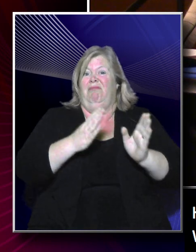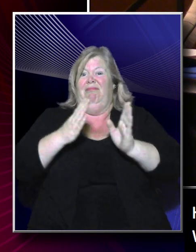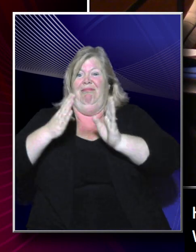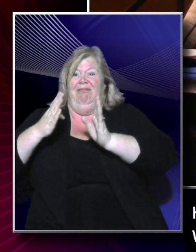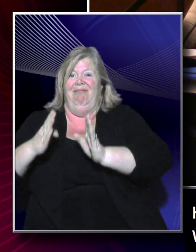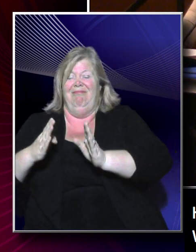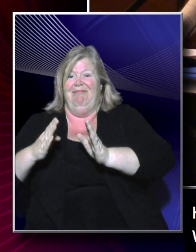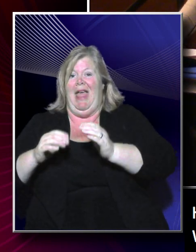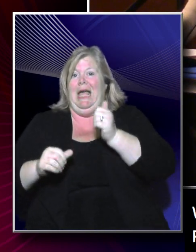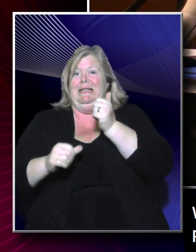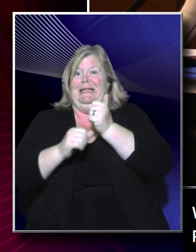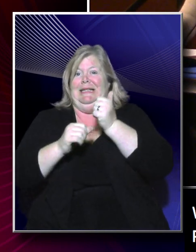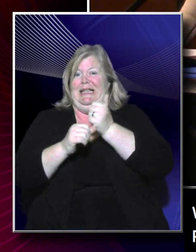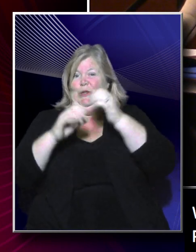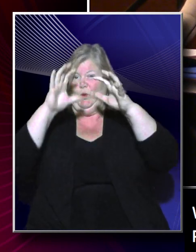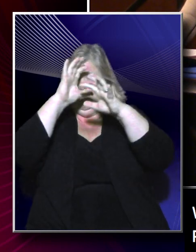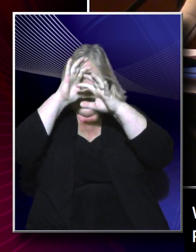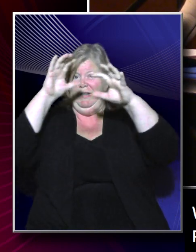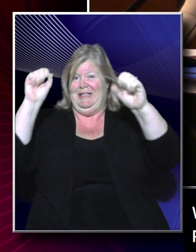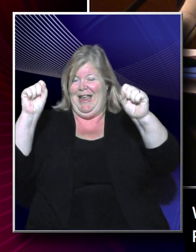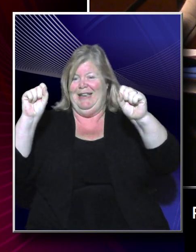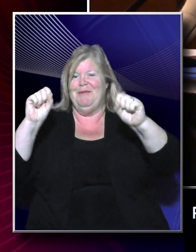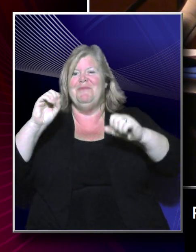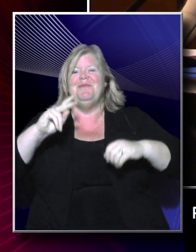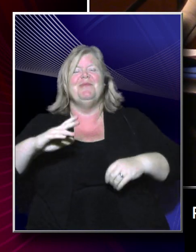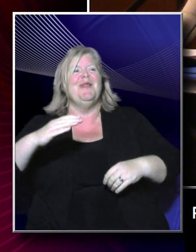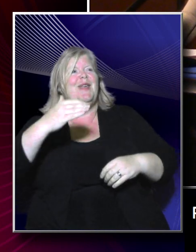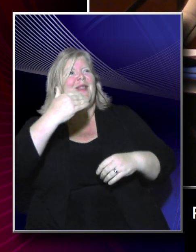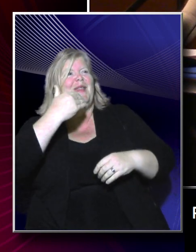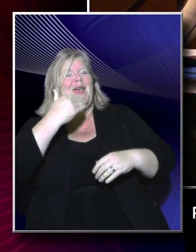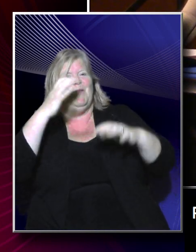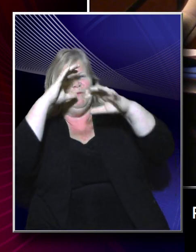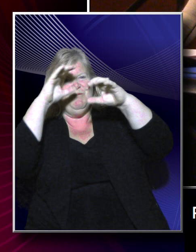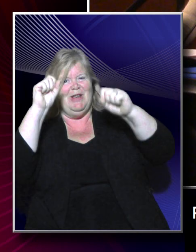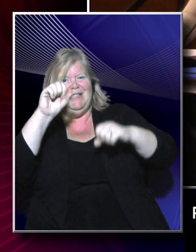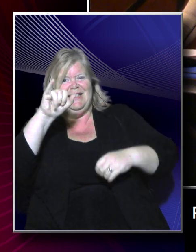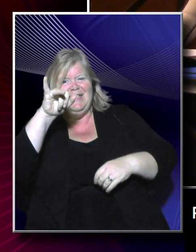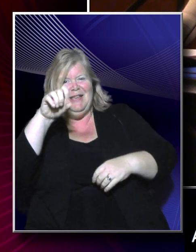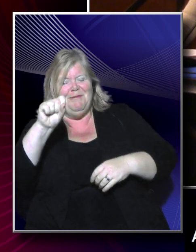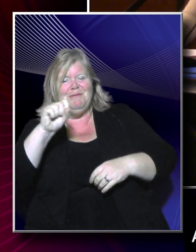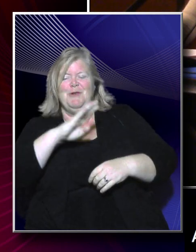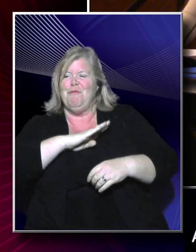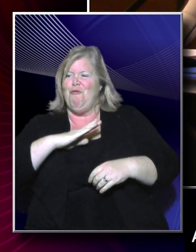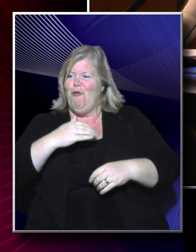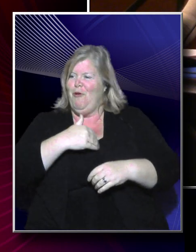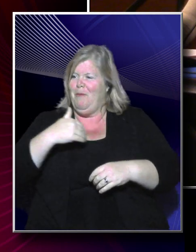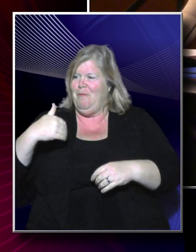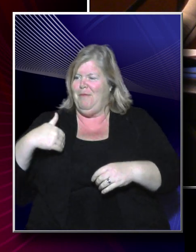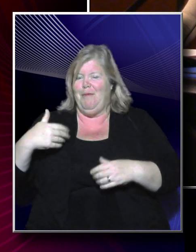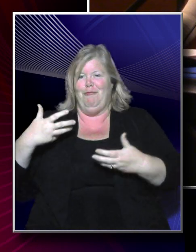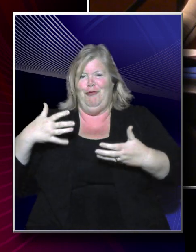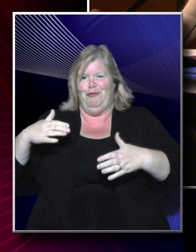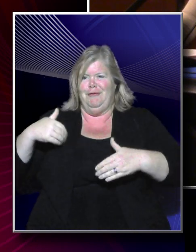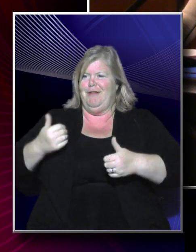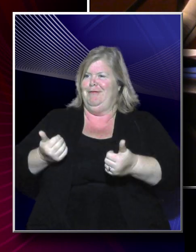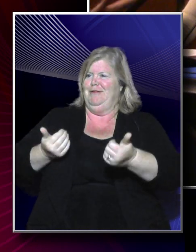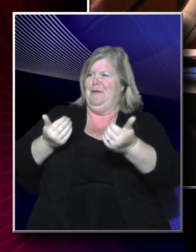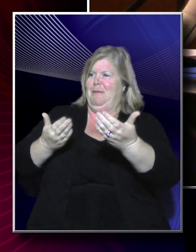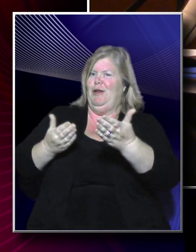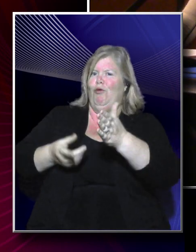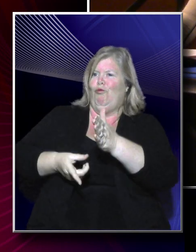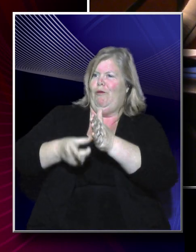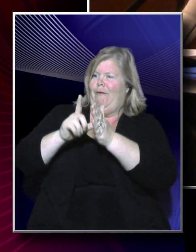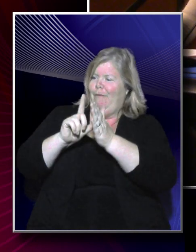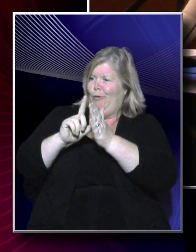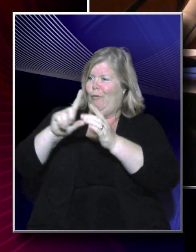report. Assistant Superintendent. Thank you. President Sims and board members, I've submitted for you the review of how